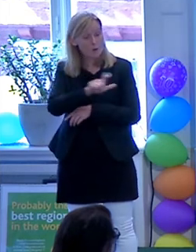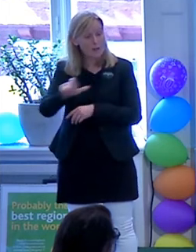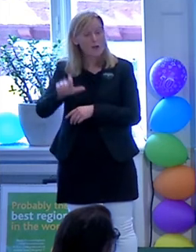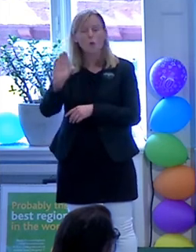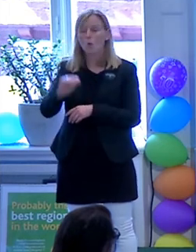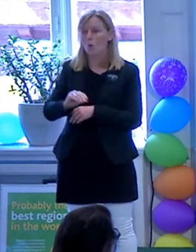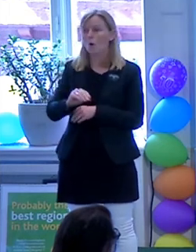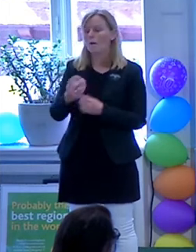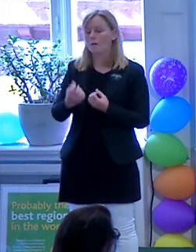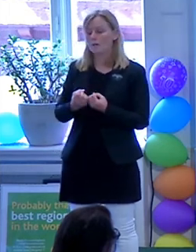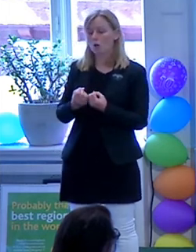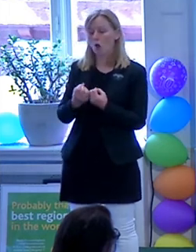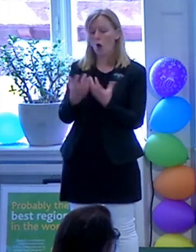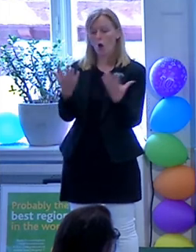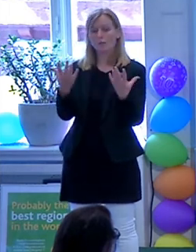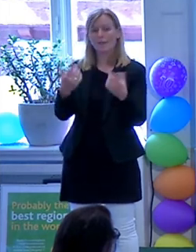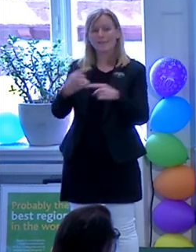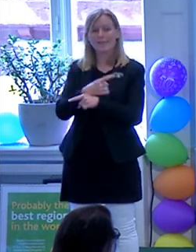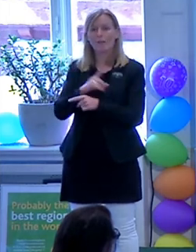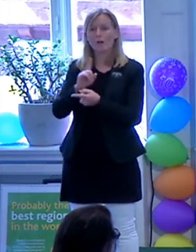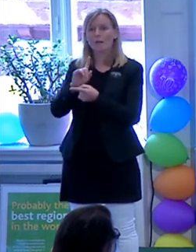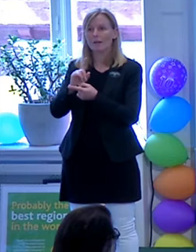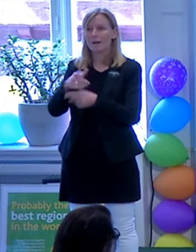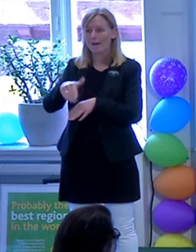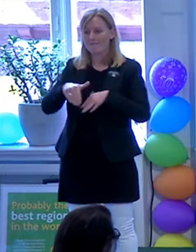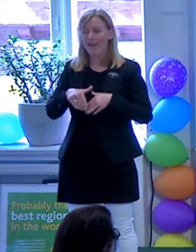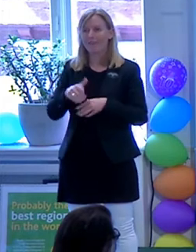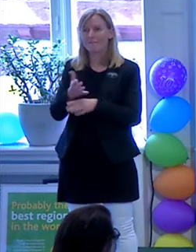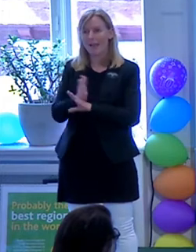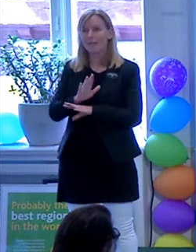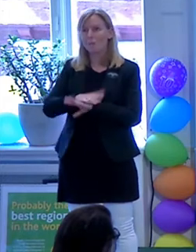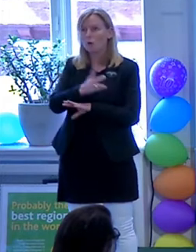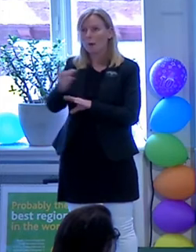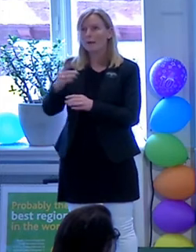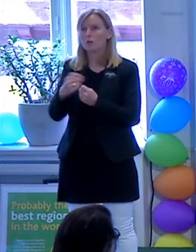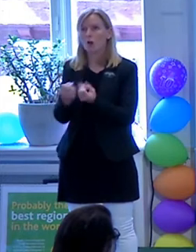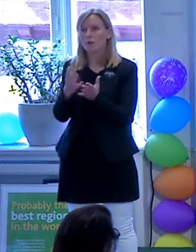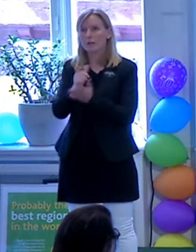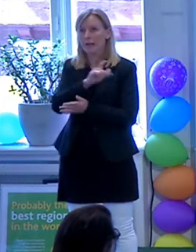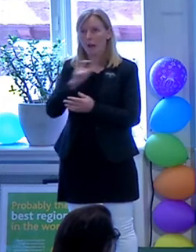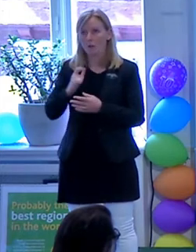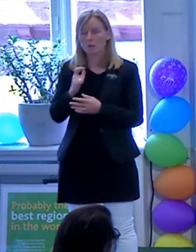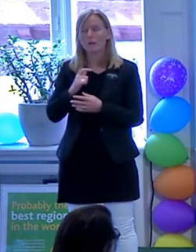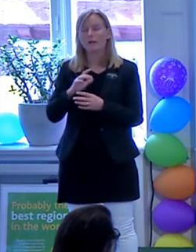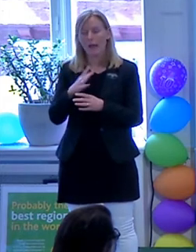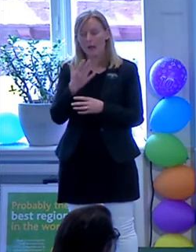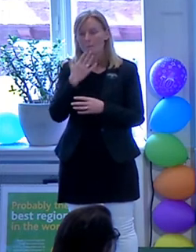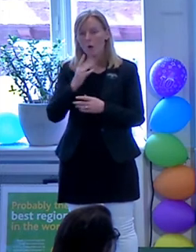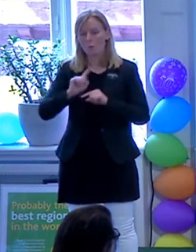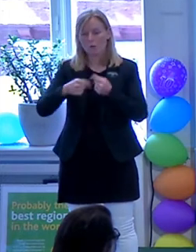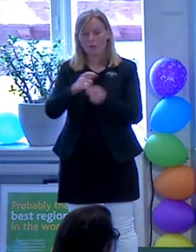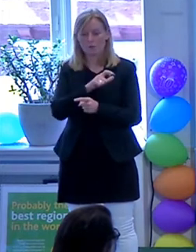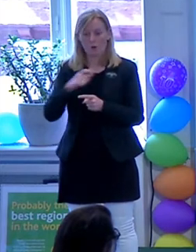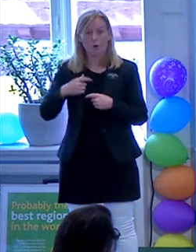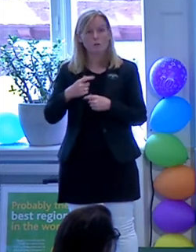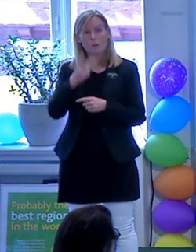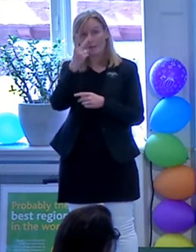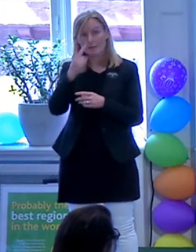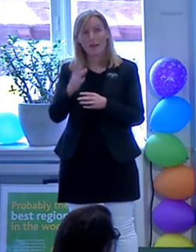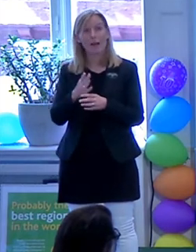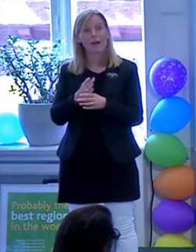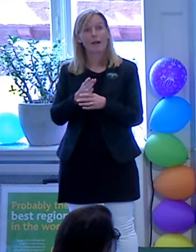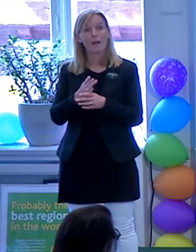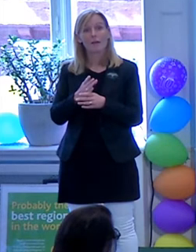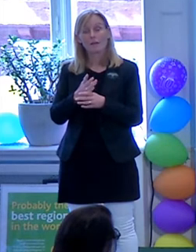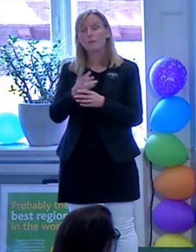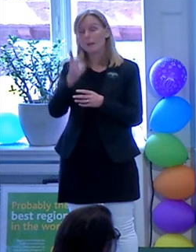think solving rather than solved would be right. Work in progress, but I think I think people can see a direction of travel that